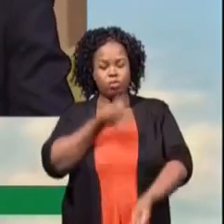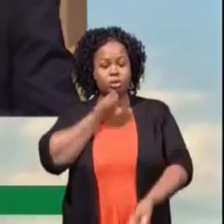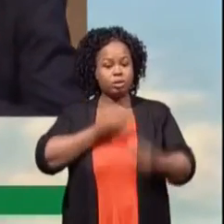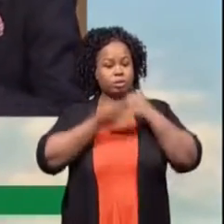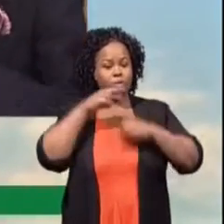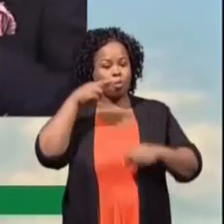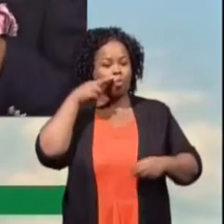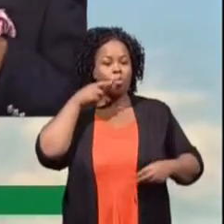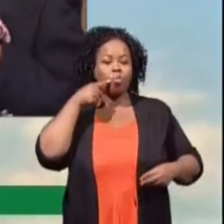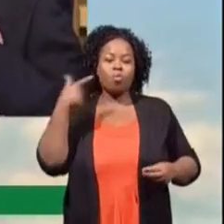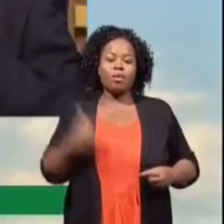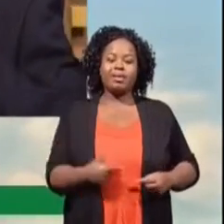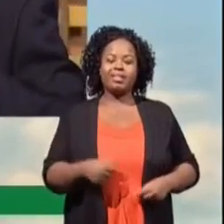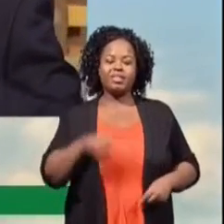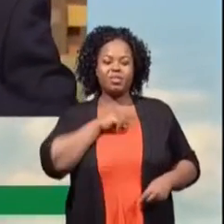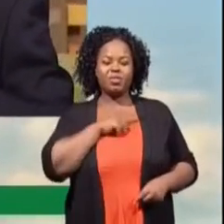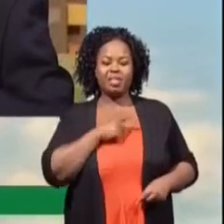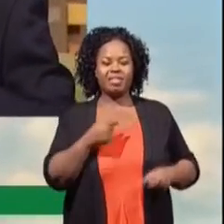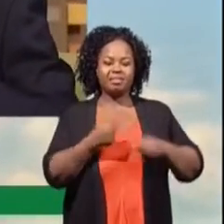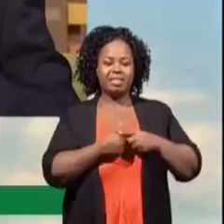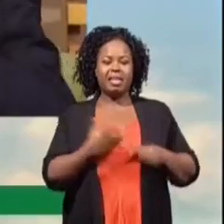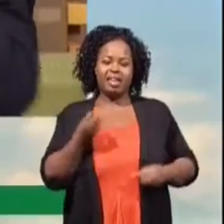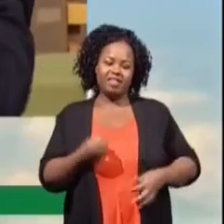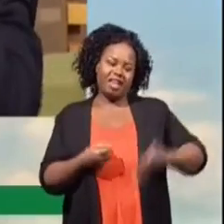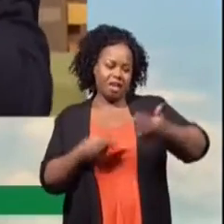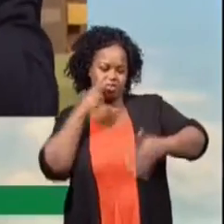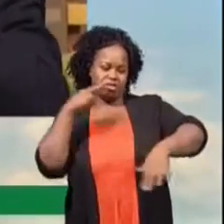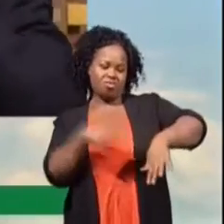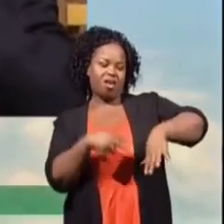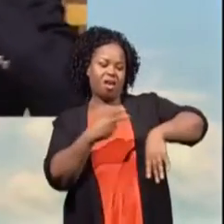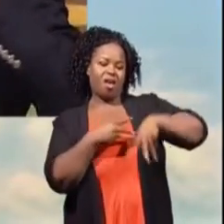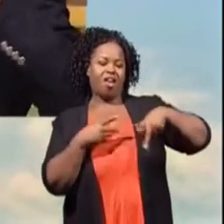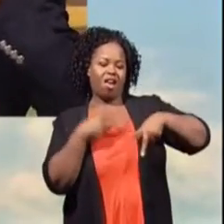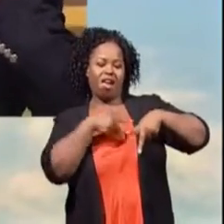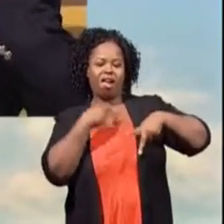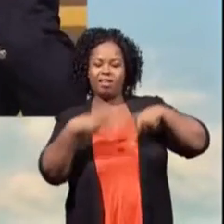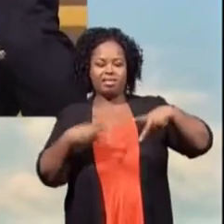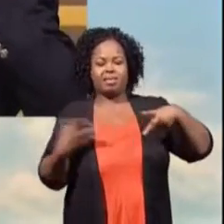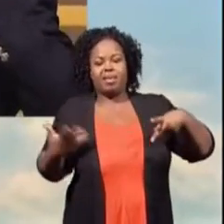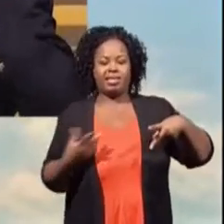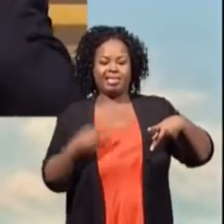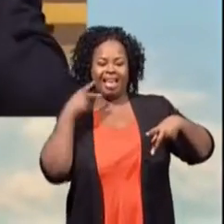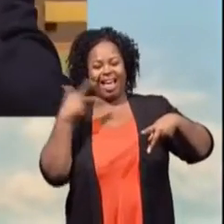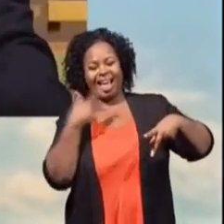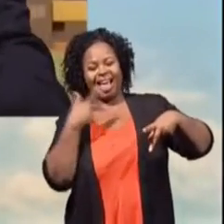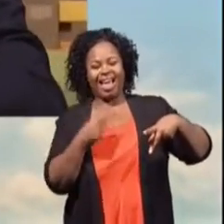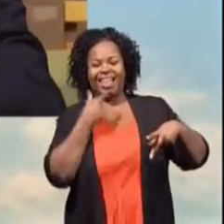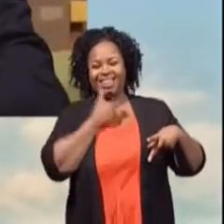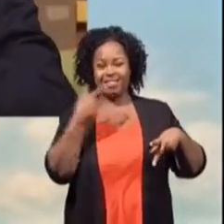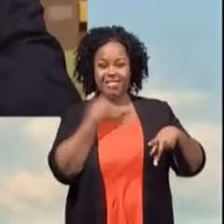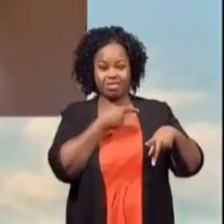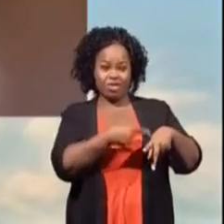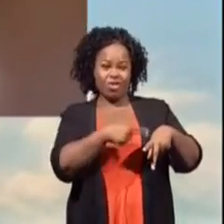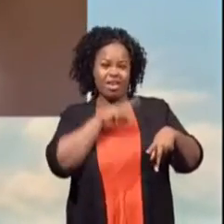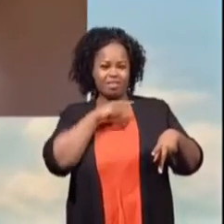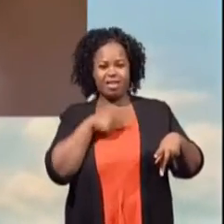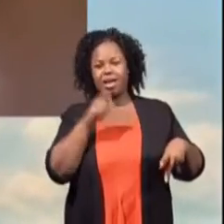I this. I read your book. Nothing can say. Or I'm going to get a good excuse. But I want to understand.